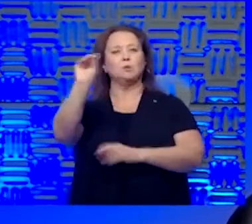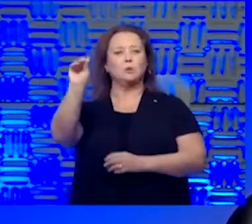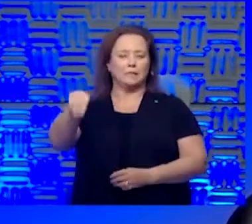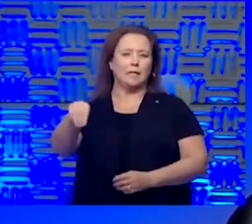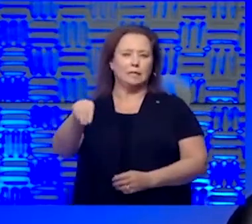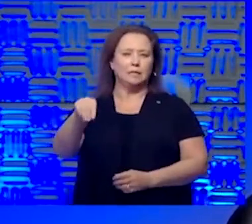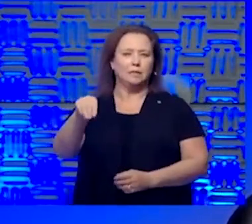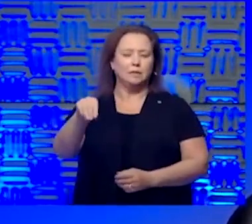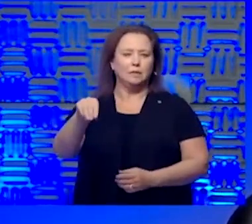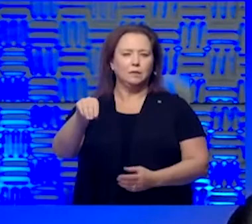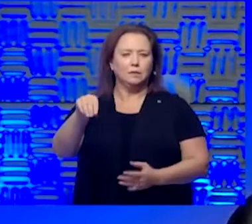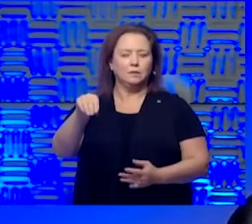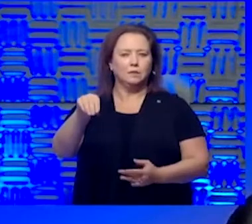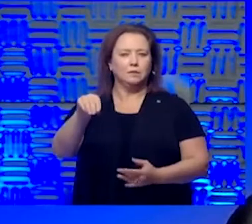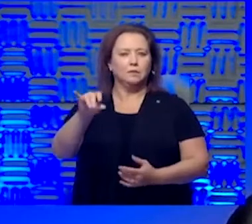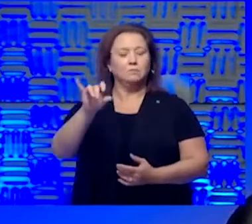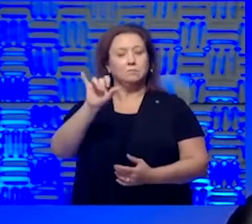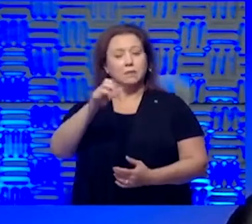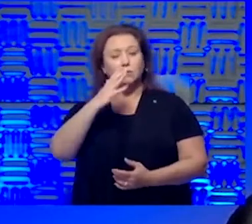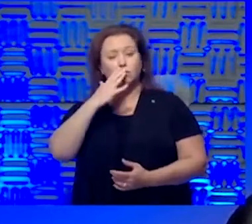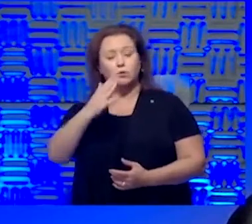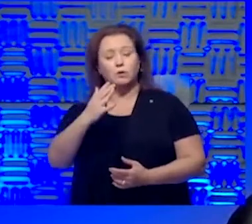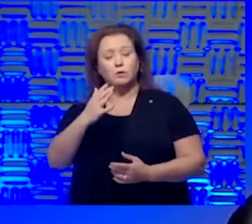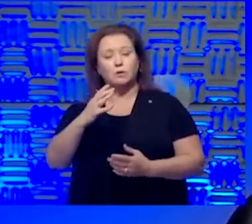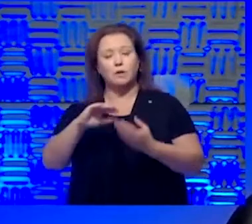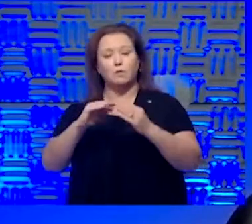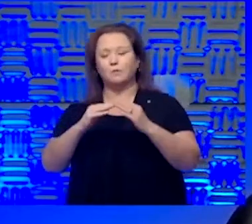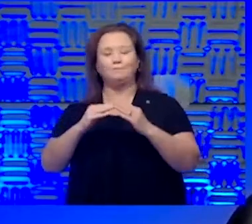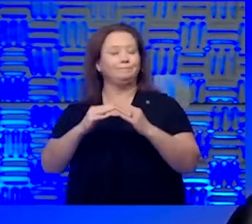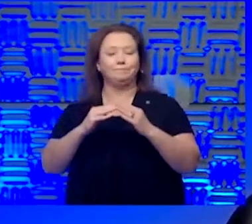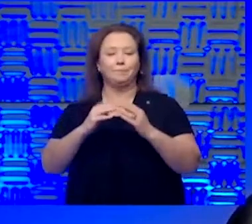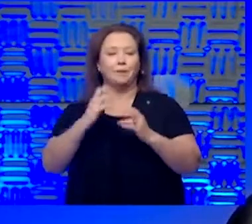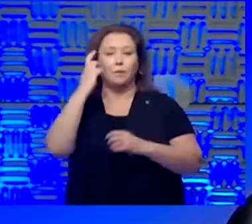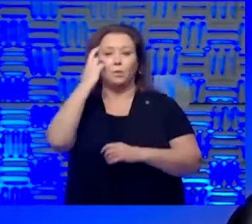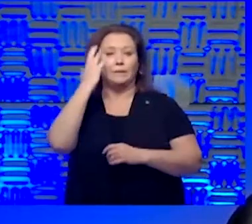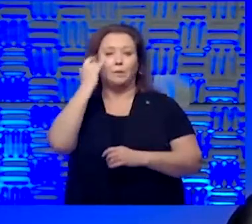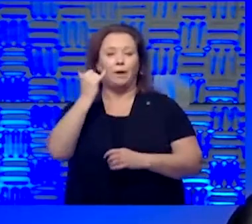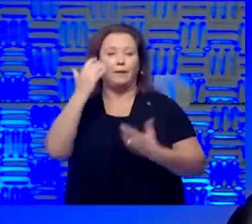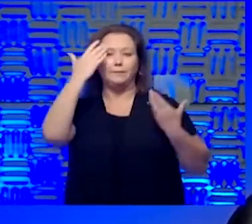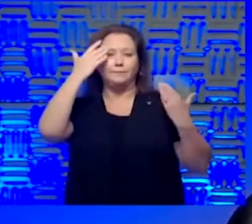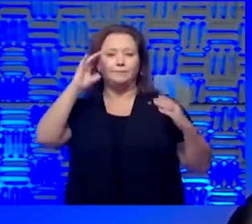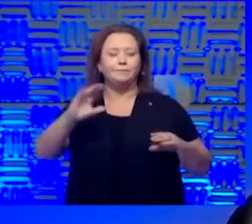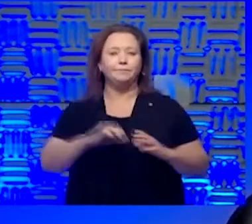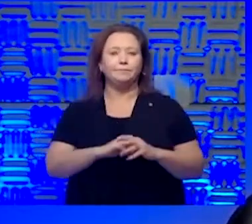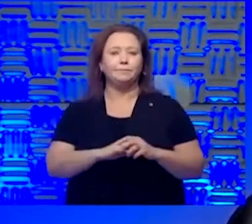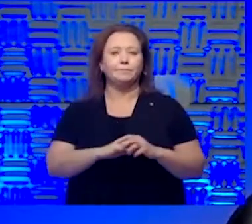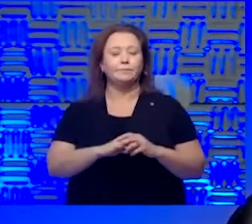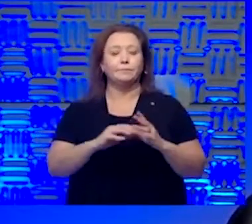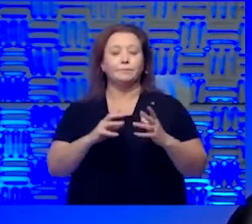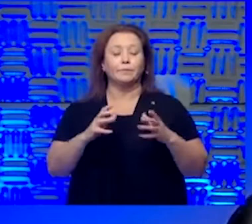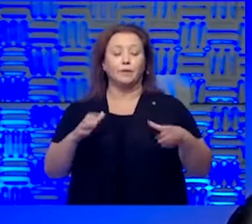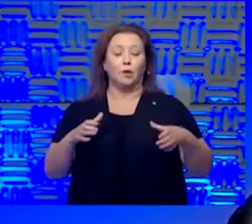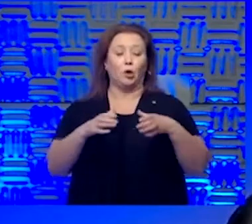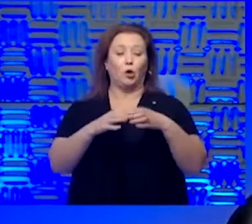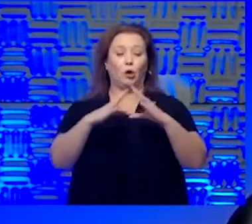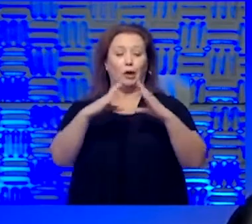20%. That's a good thing. We don't really know why, because you are obviously in a household, close contacts. You're